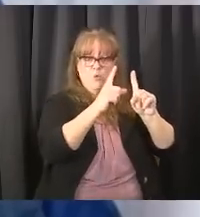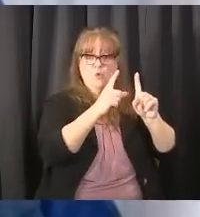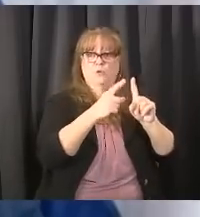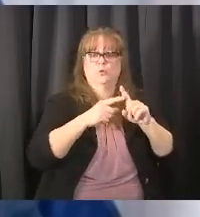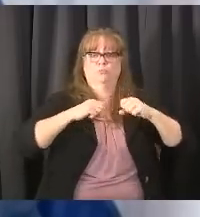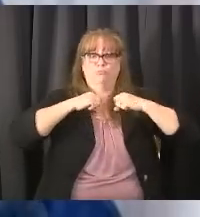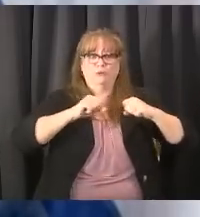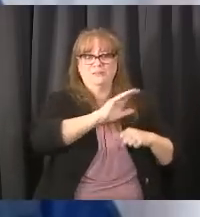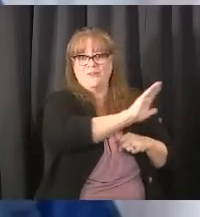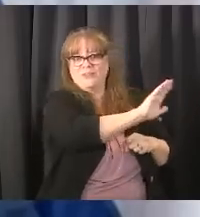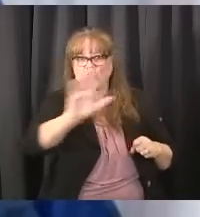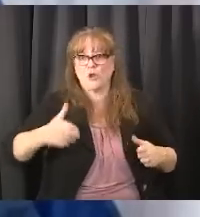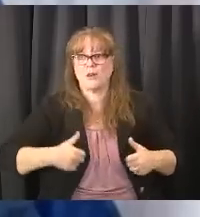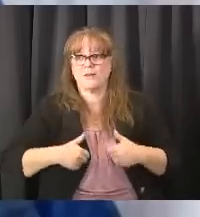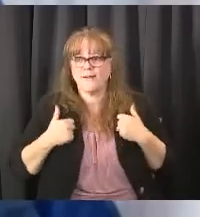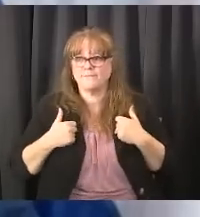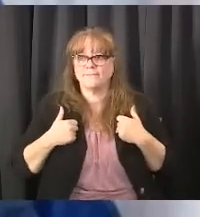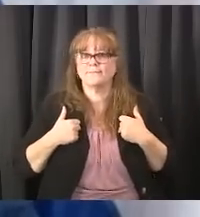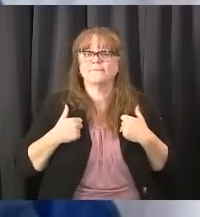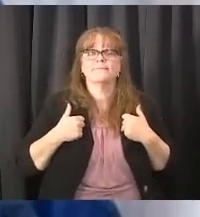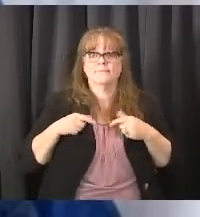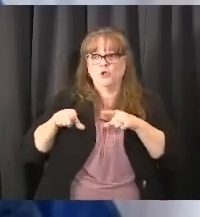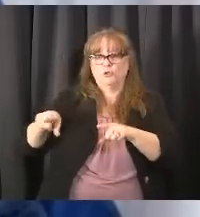Do any of our providers want to comment on that one?